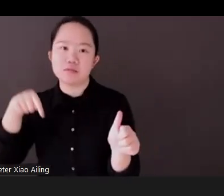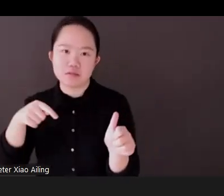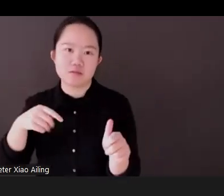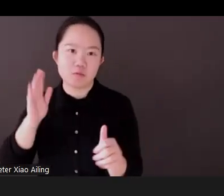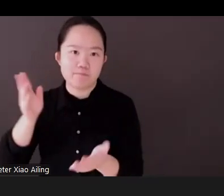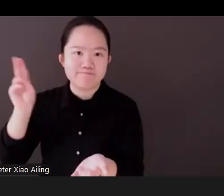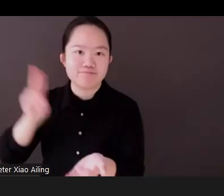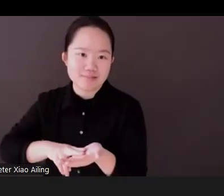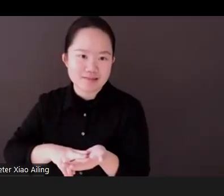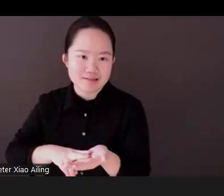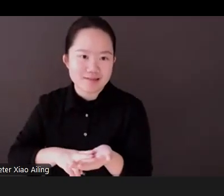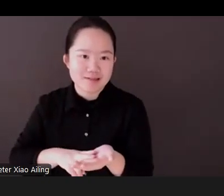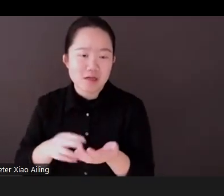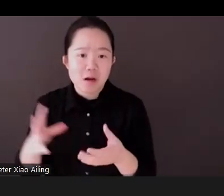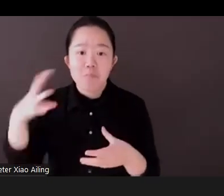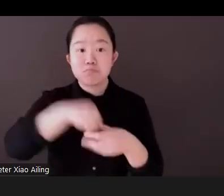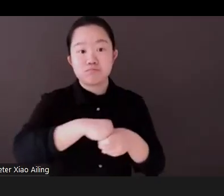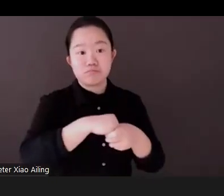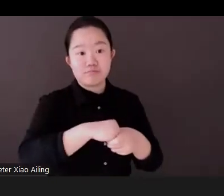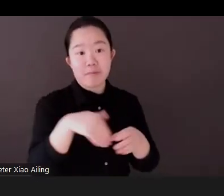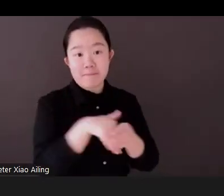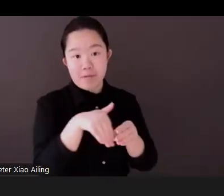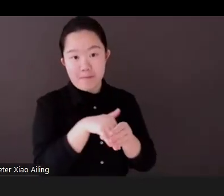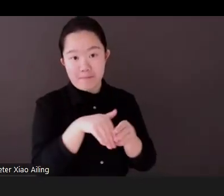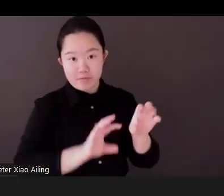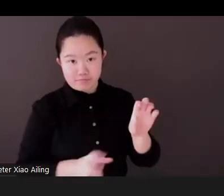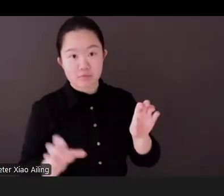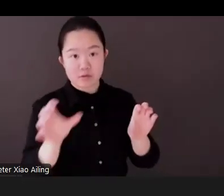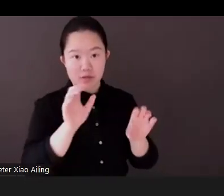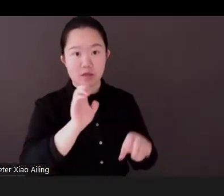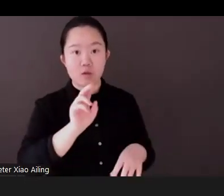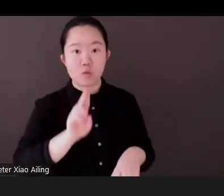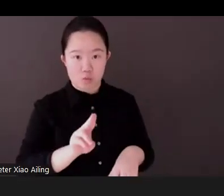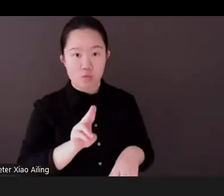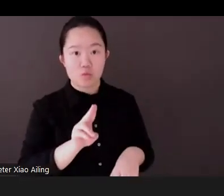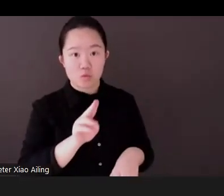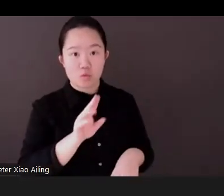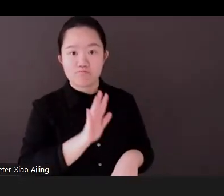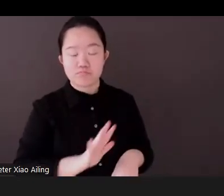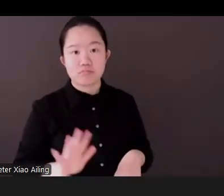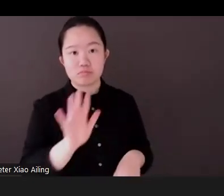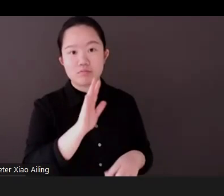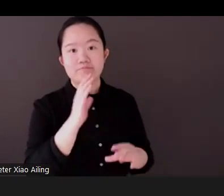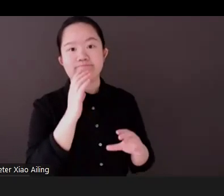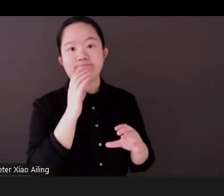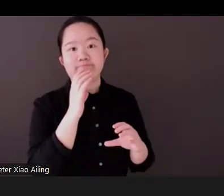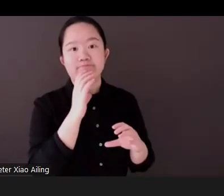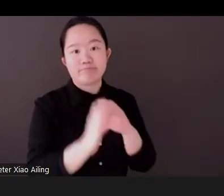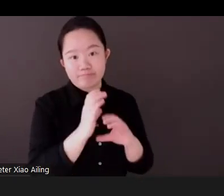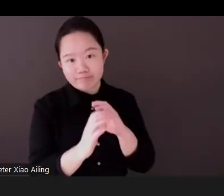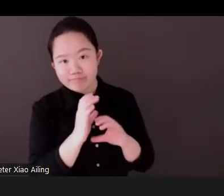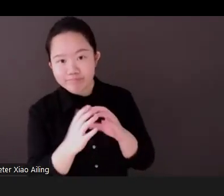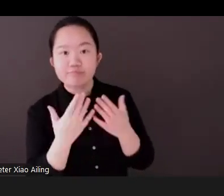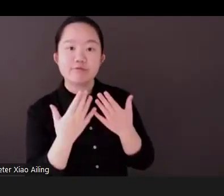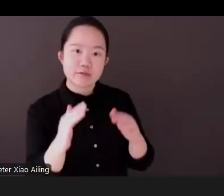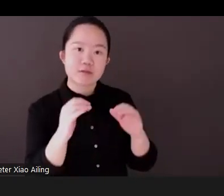member states have communication around non-compliance that alerts them to non-compliance that they could look out for